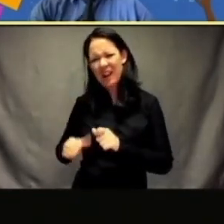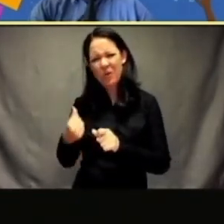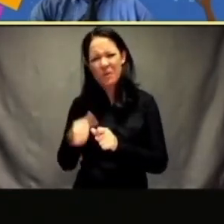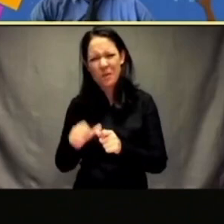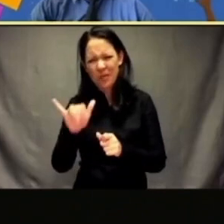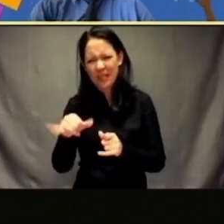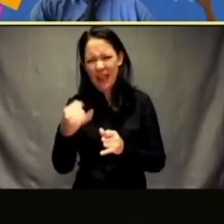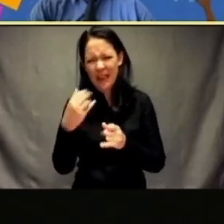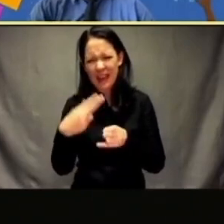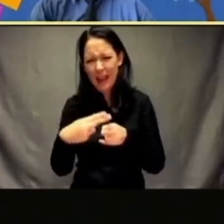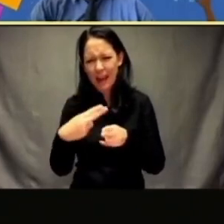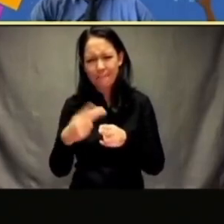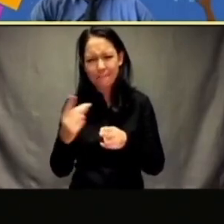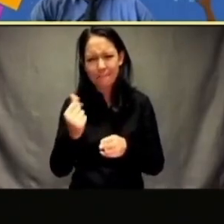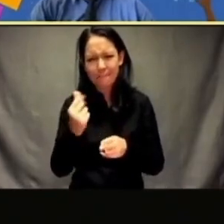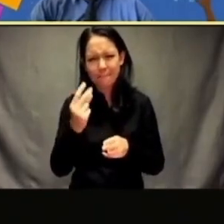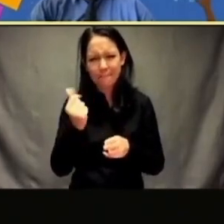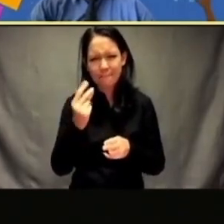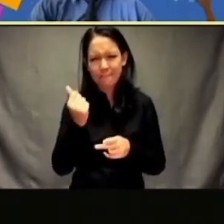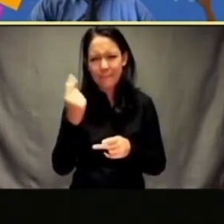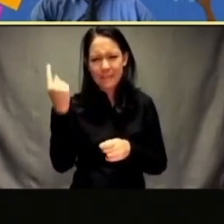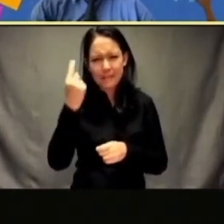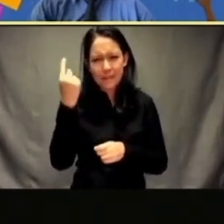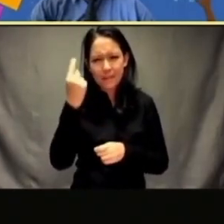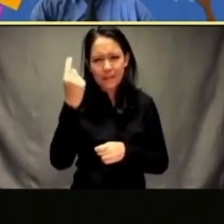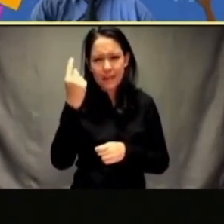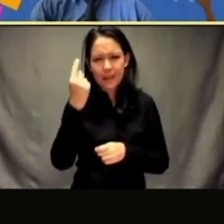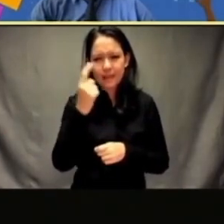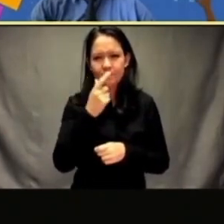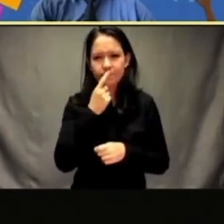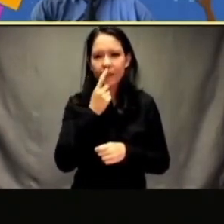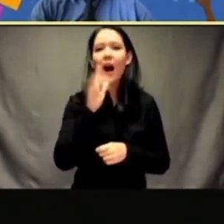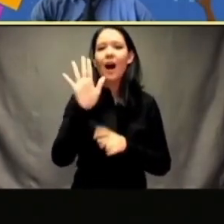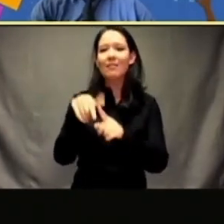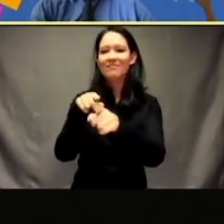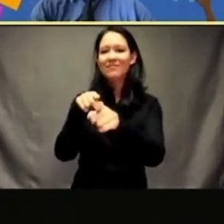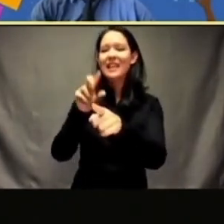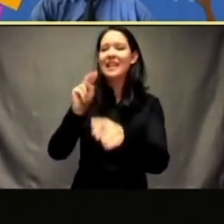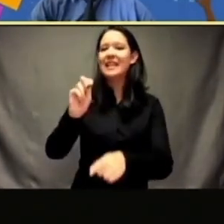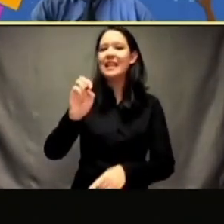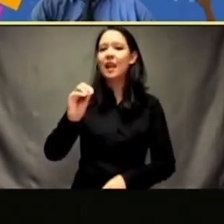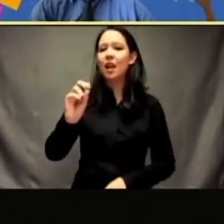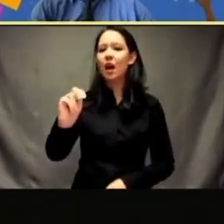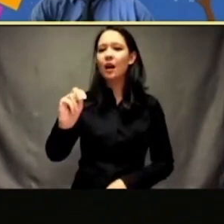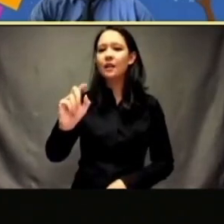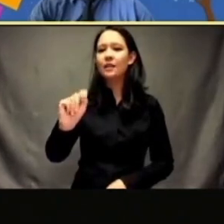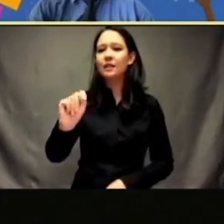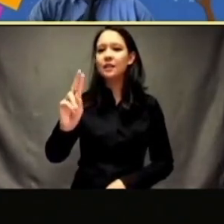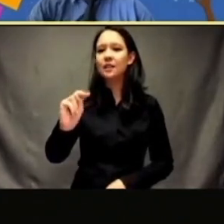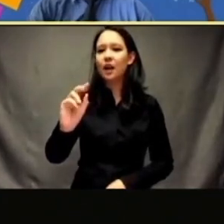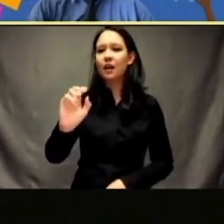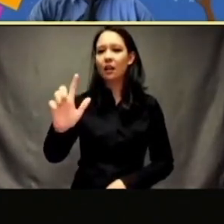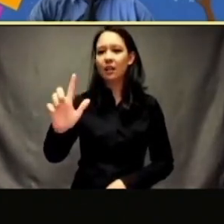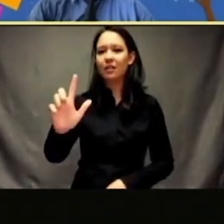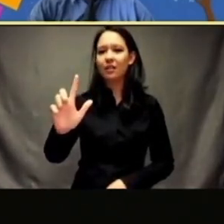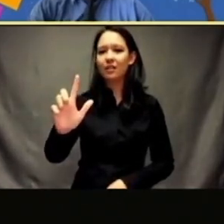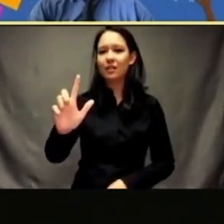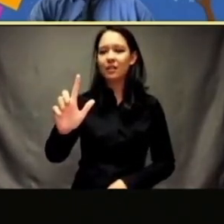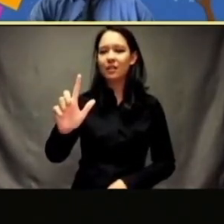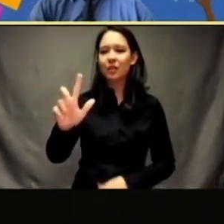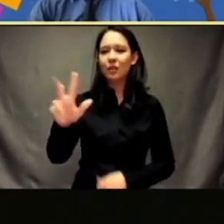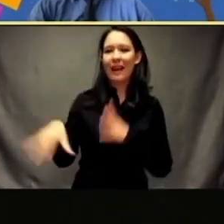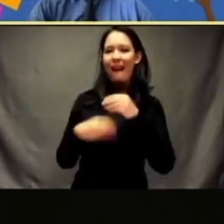but it's something right here, Neon Tunnel. It's called Neon Tunnel. You can put it on